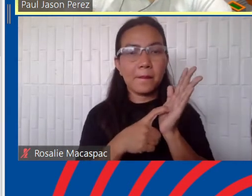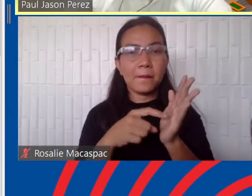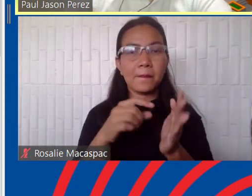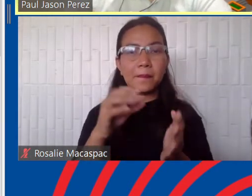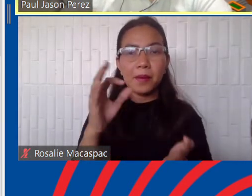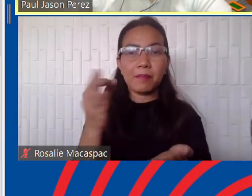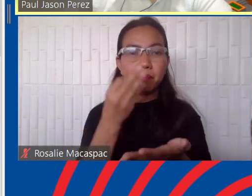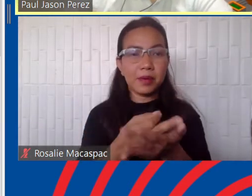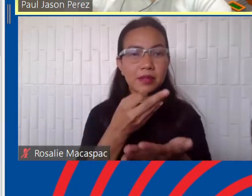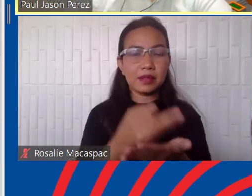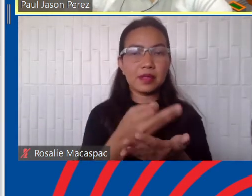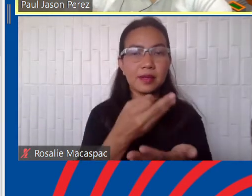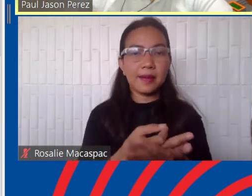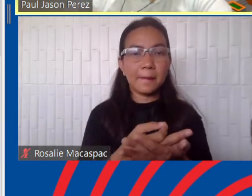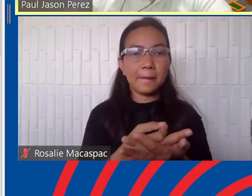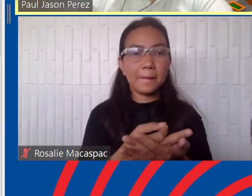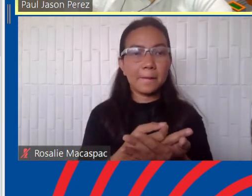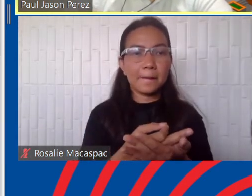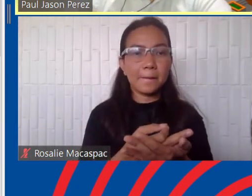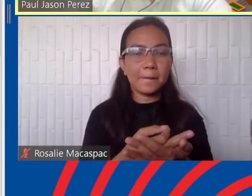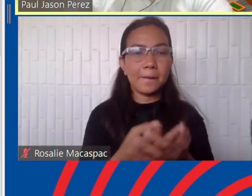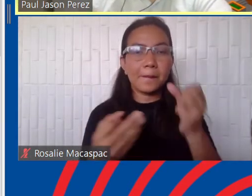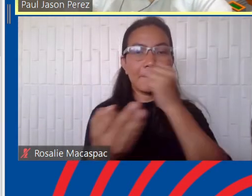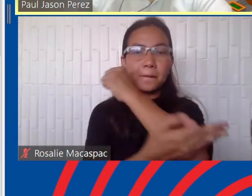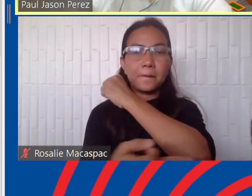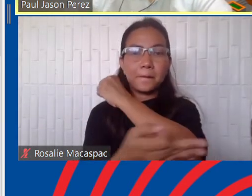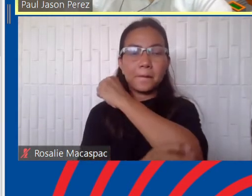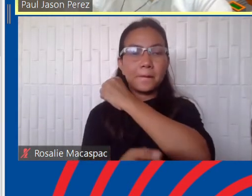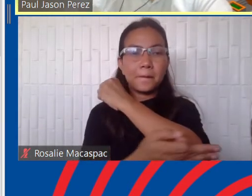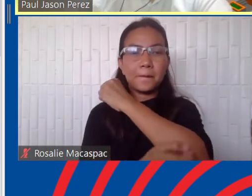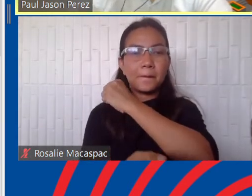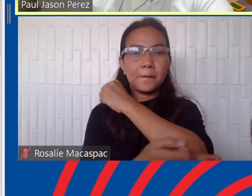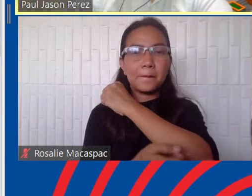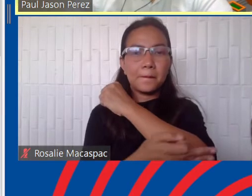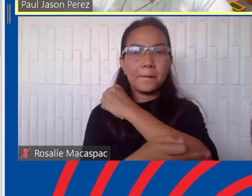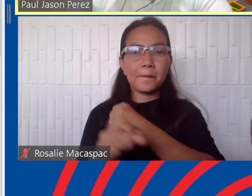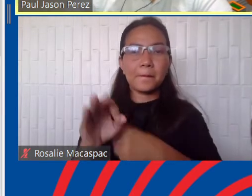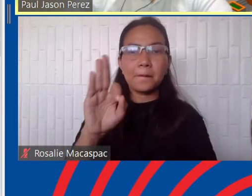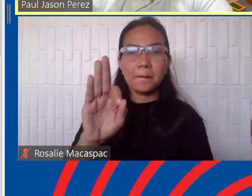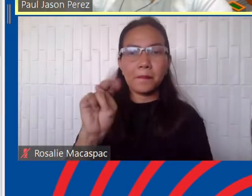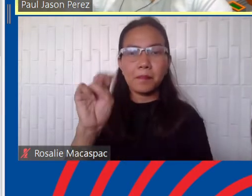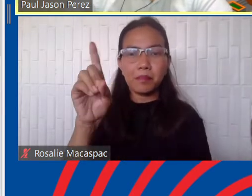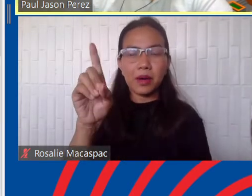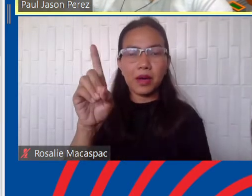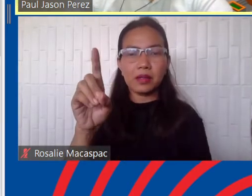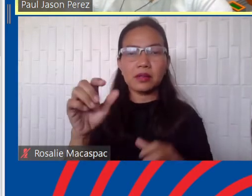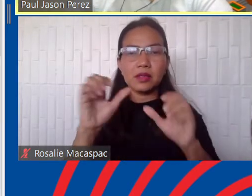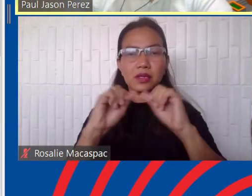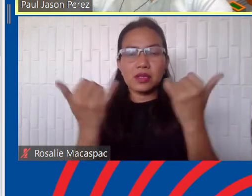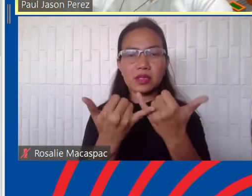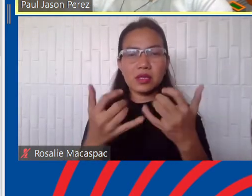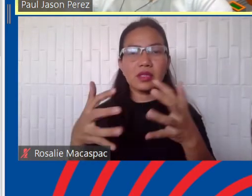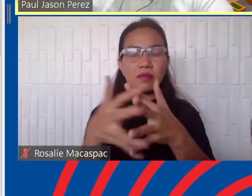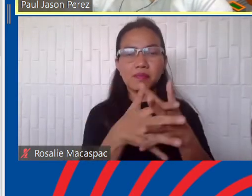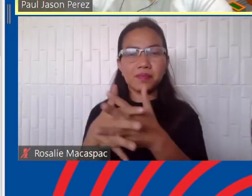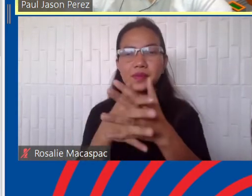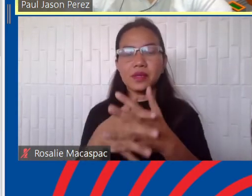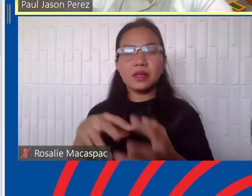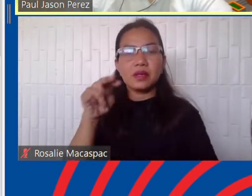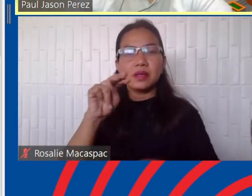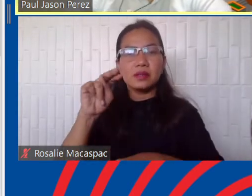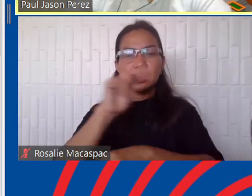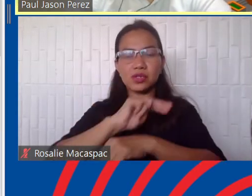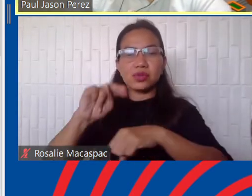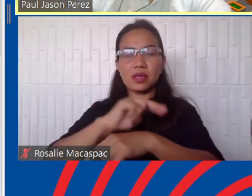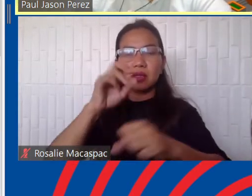agencies, especially if it's a foreign funding agency. Like, for example, in the United States, the National Science Foundation,